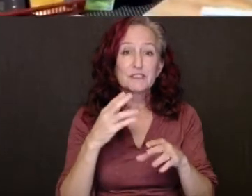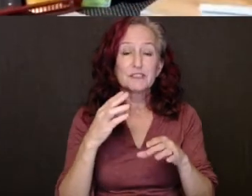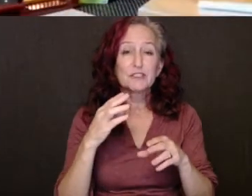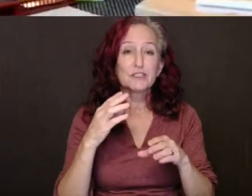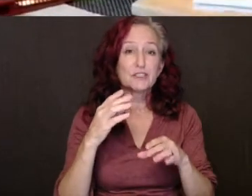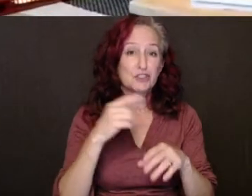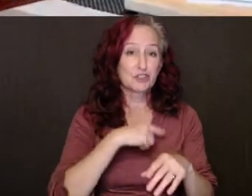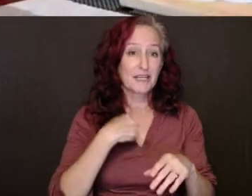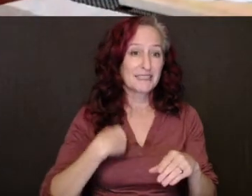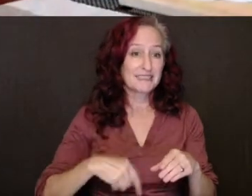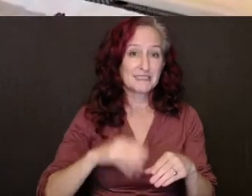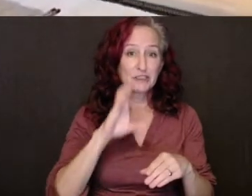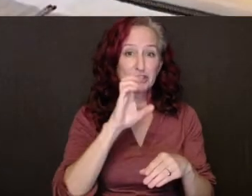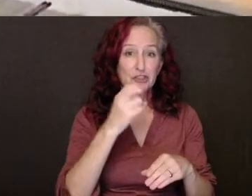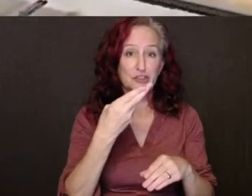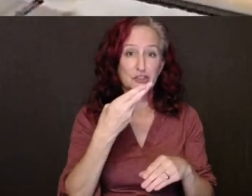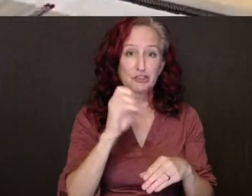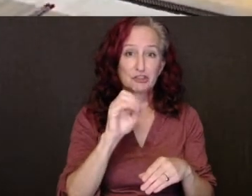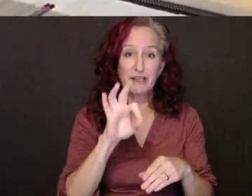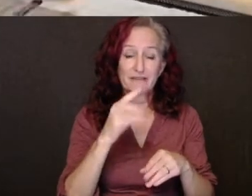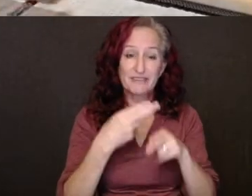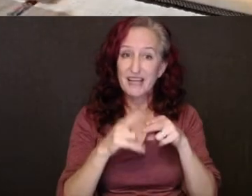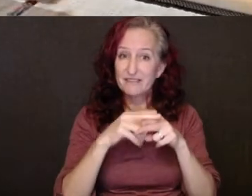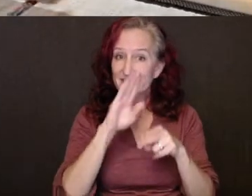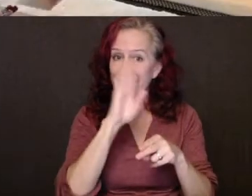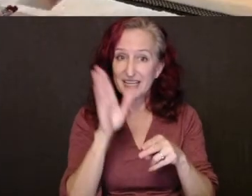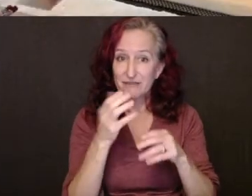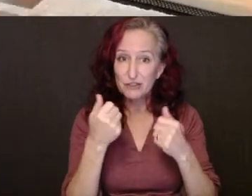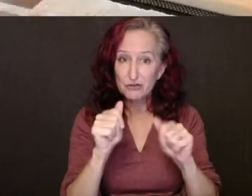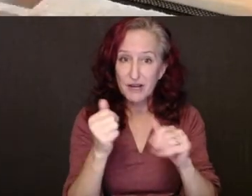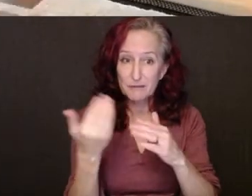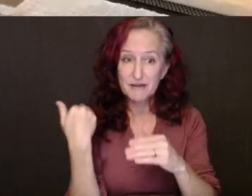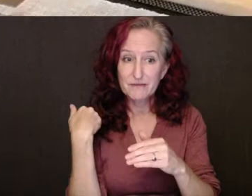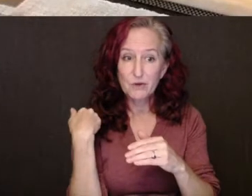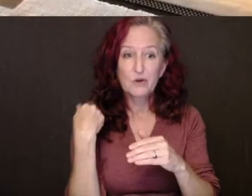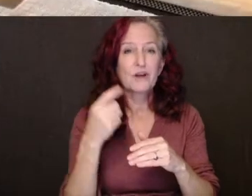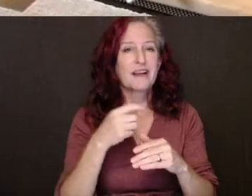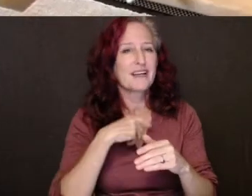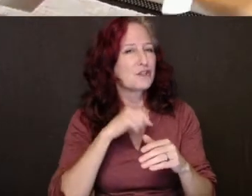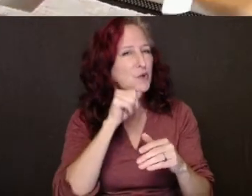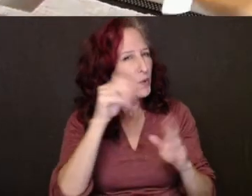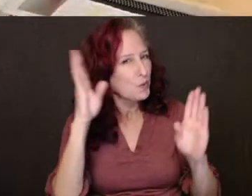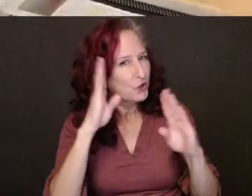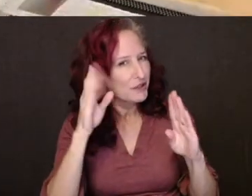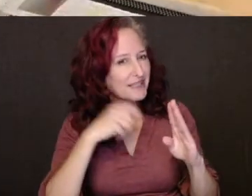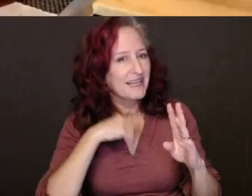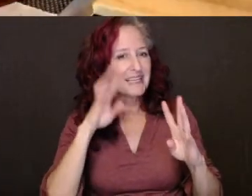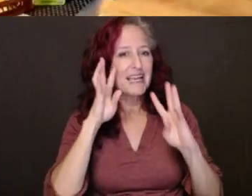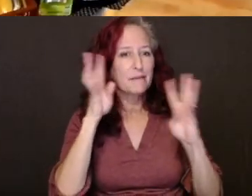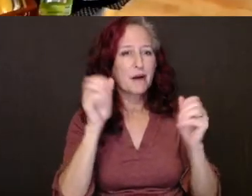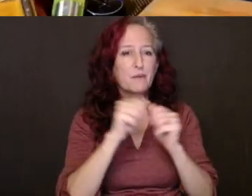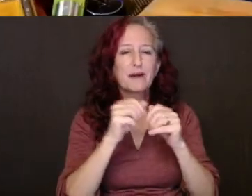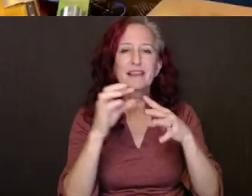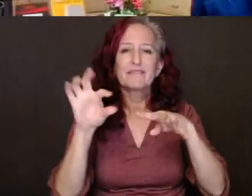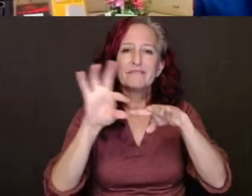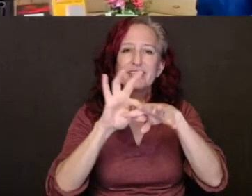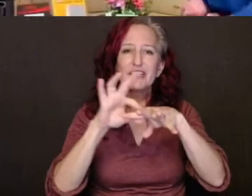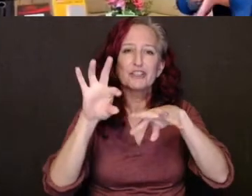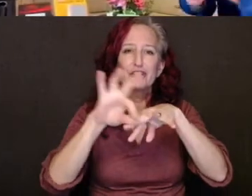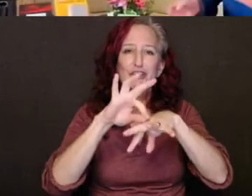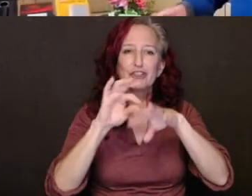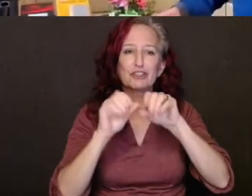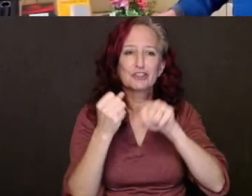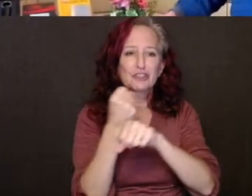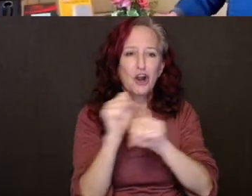5, 6, 7, 8. This is how you test your knife is sharp or not. Look at that. Can you see that?